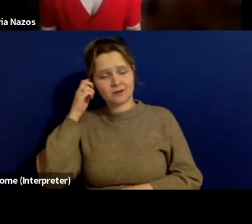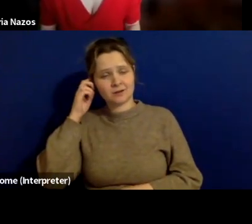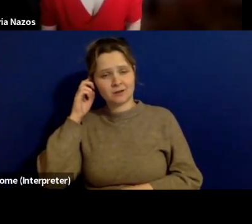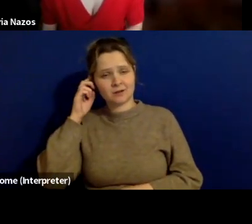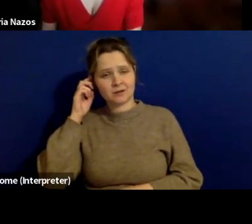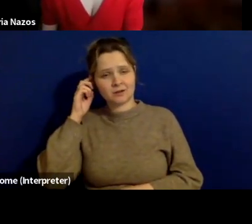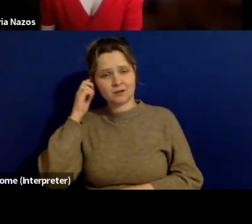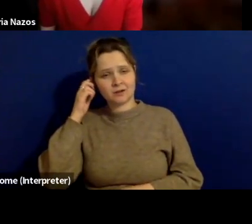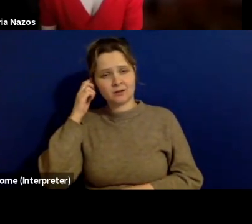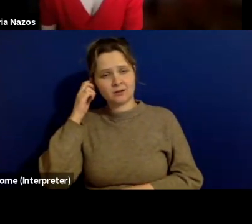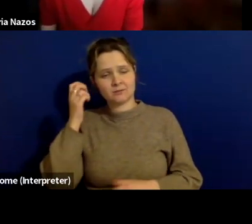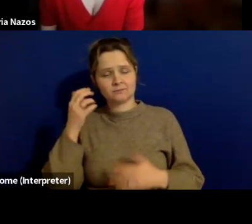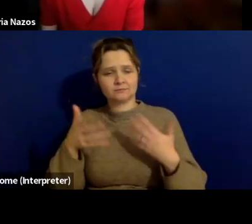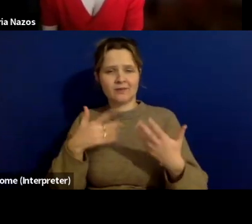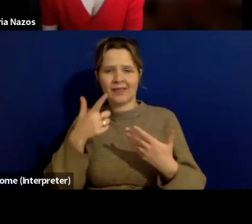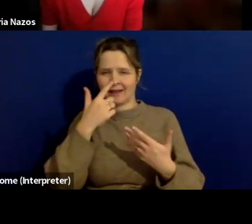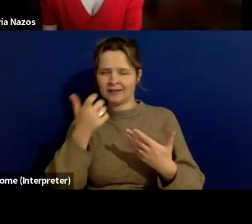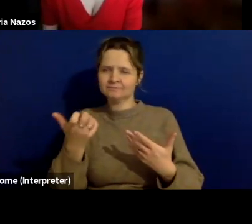can enrich